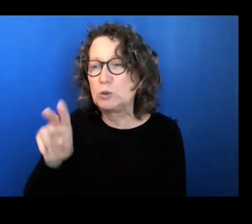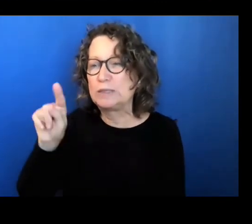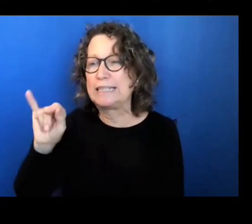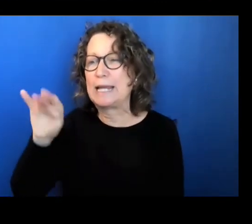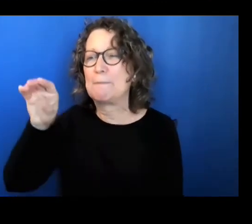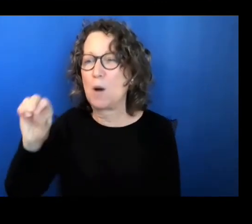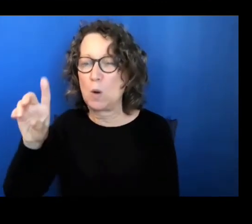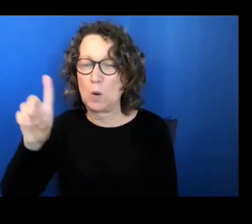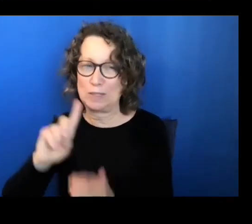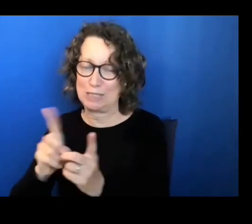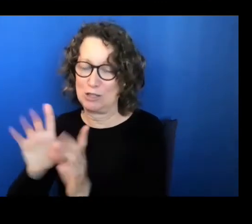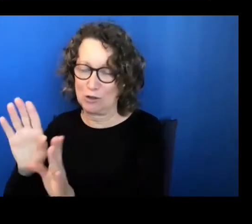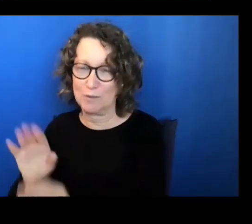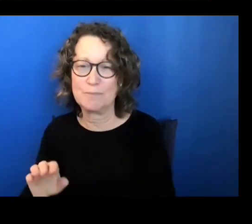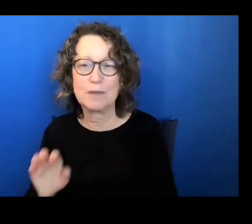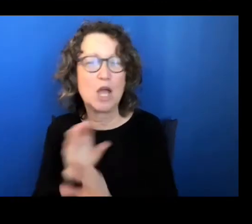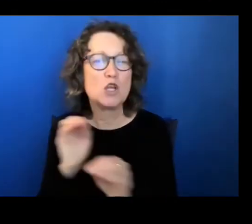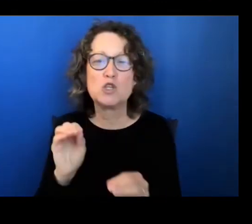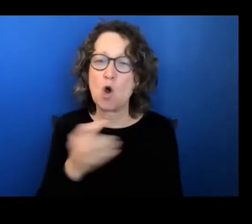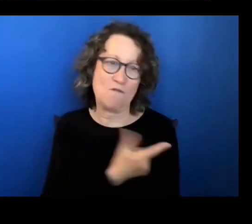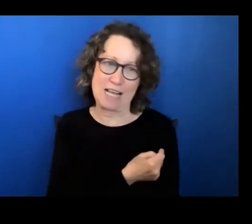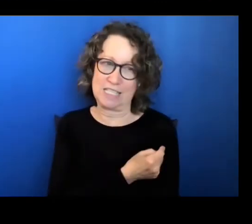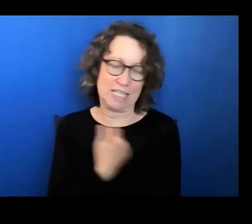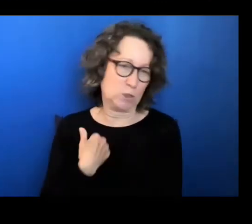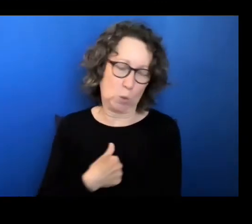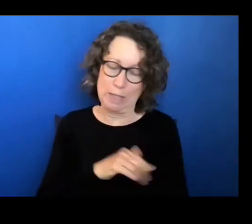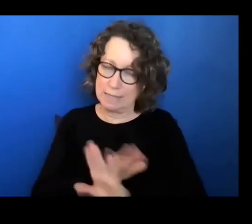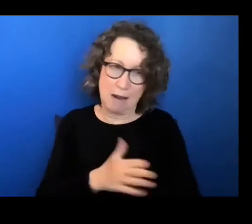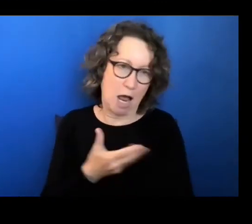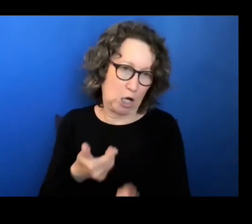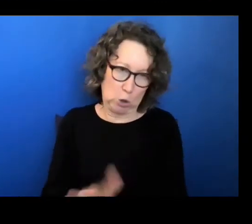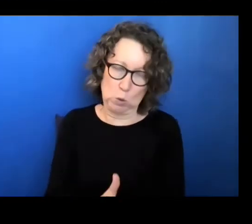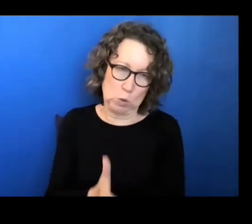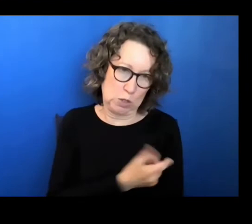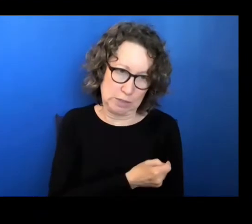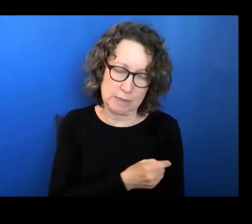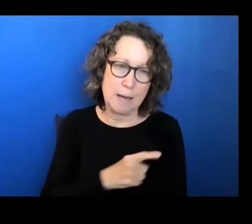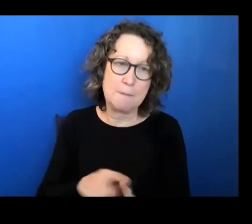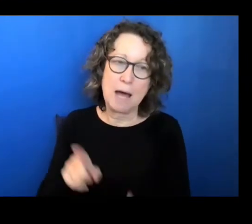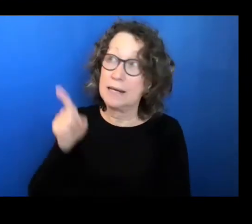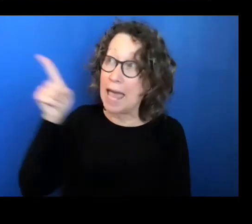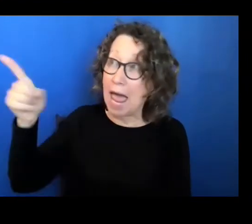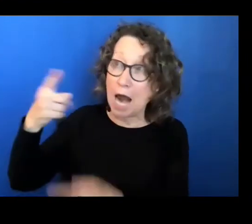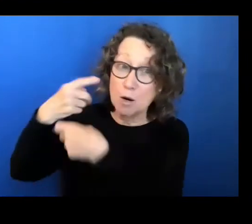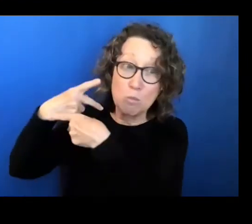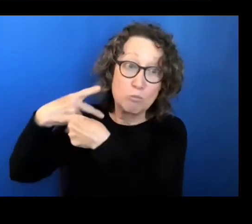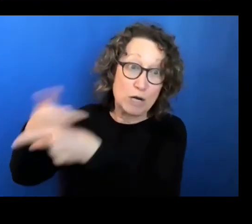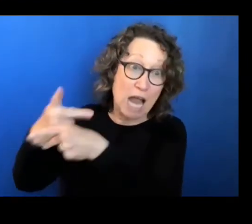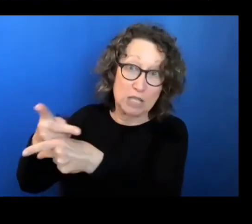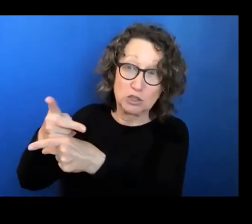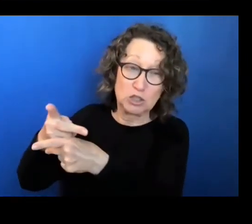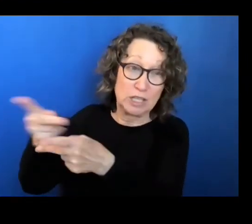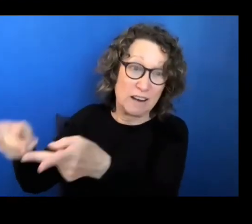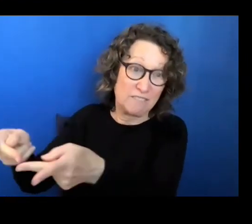There were no vaccines lost for us. There was a loss at the production facility,